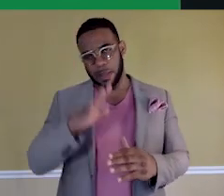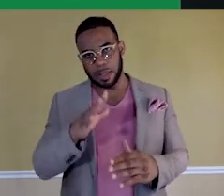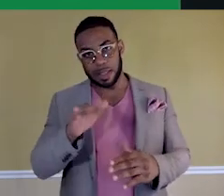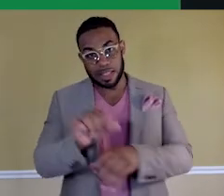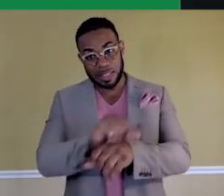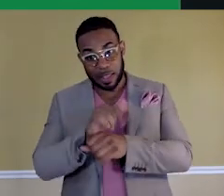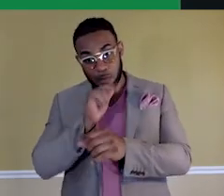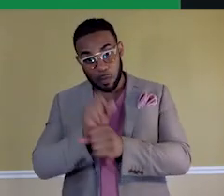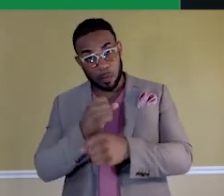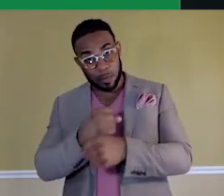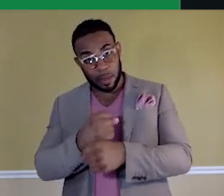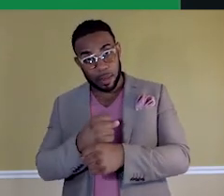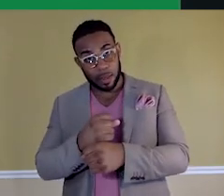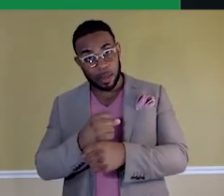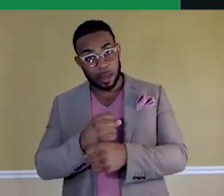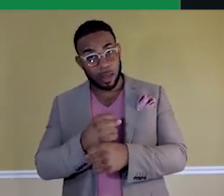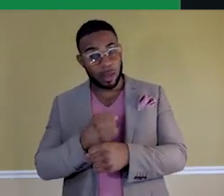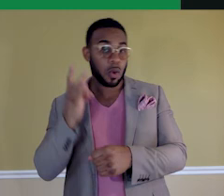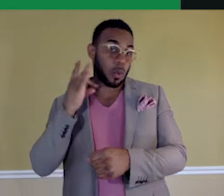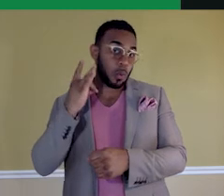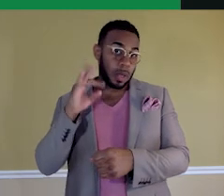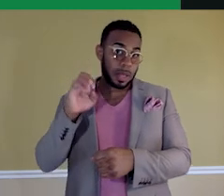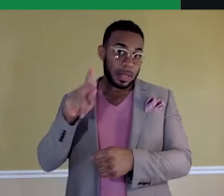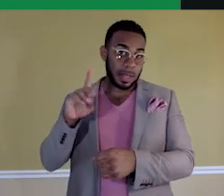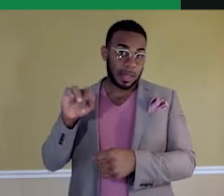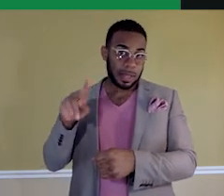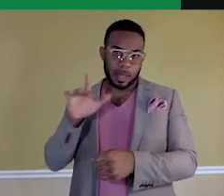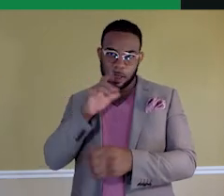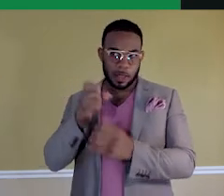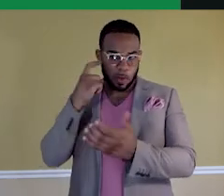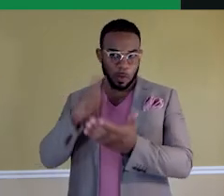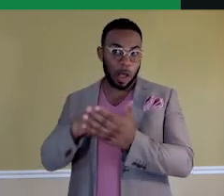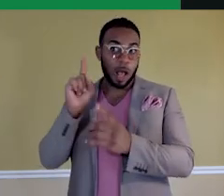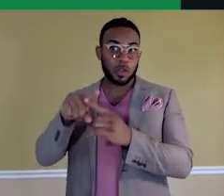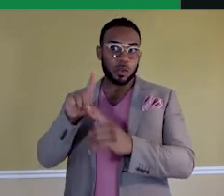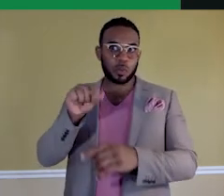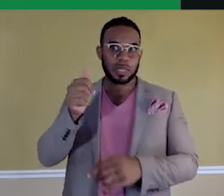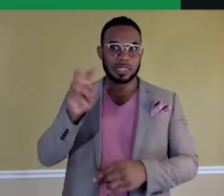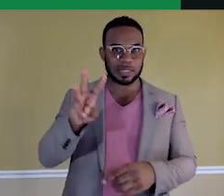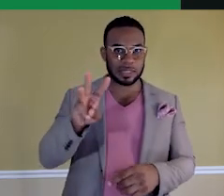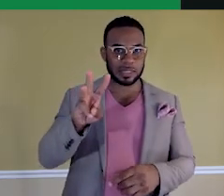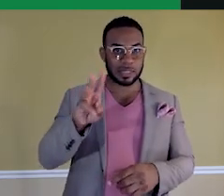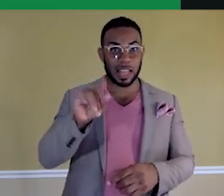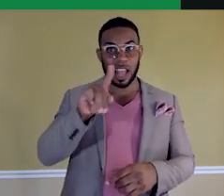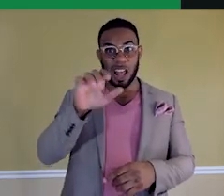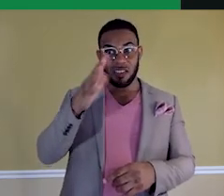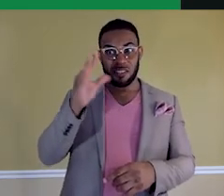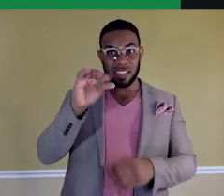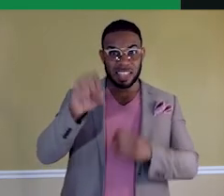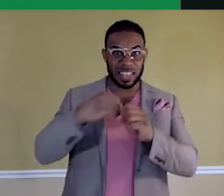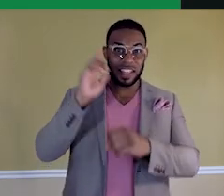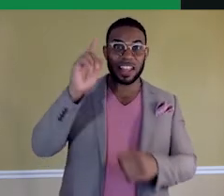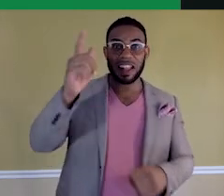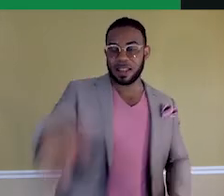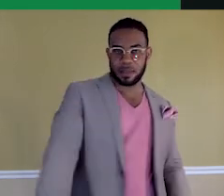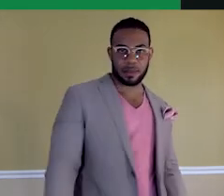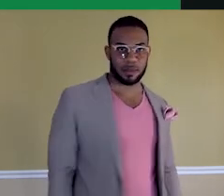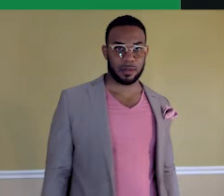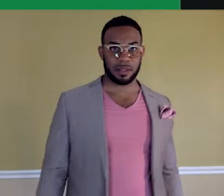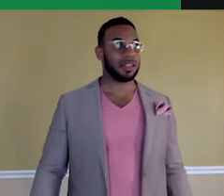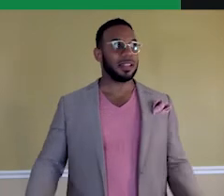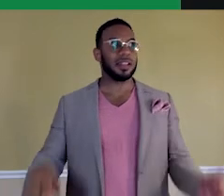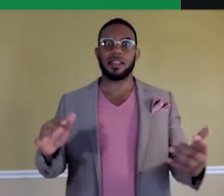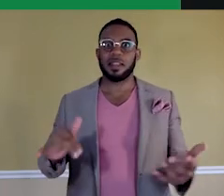slave who made the whiskey, Jack Daniels, was not given recognition until 2016. That's 150 years late. It was